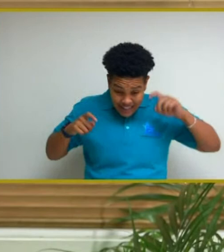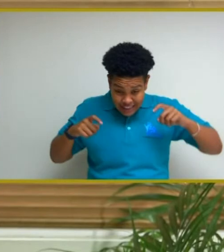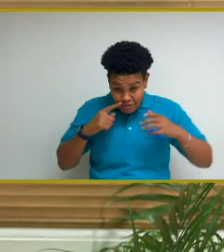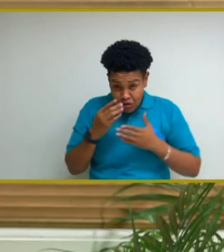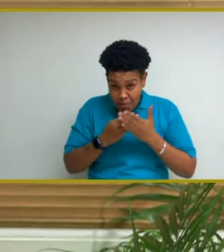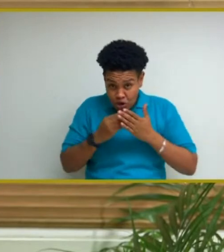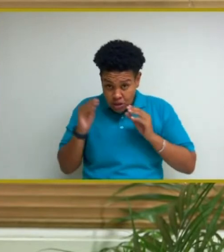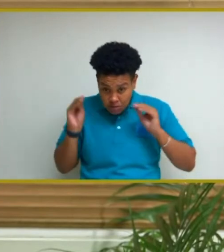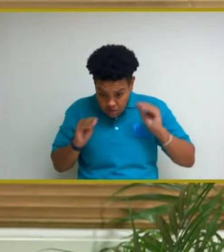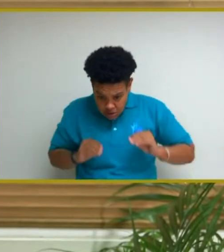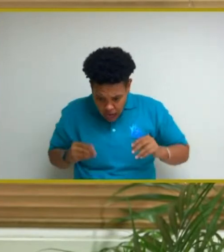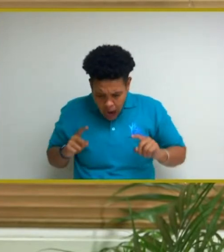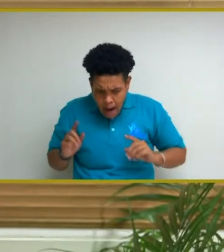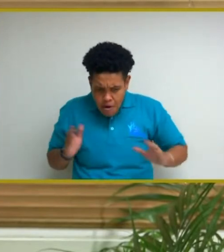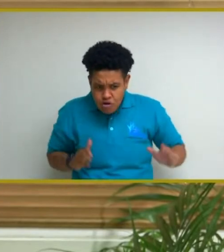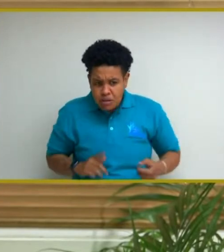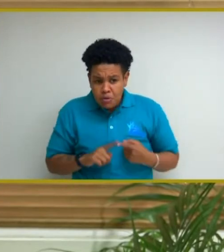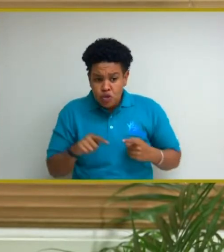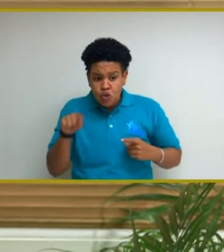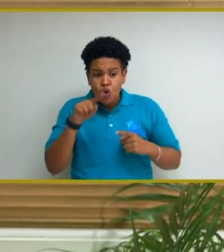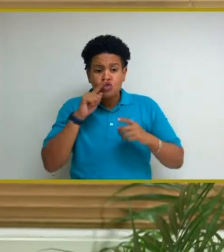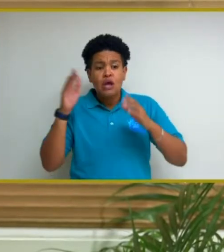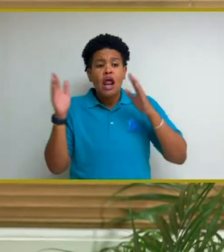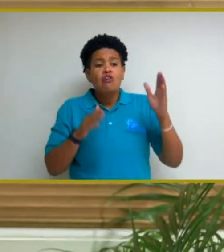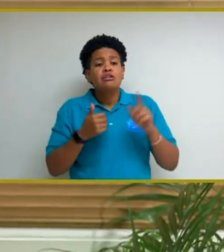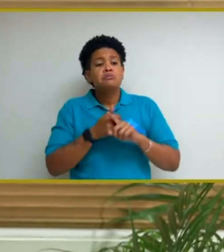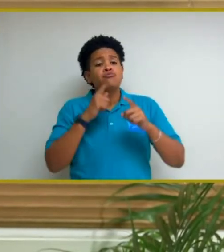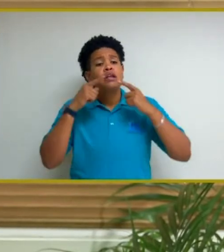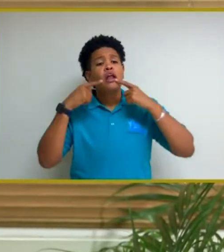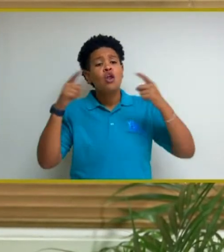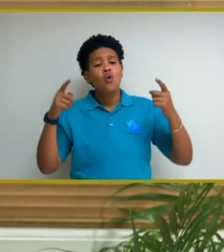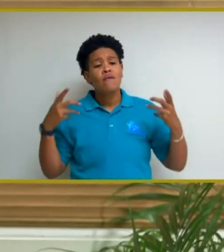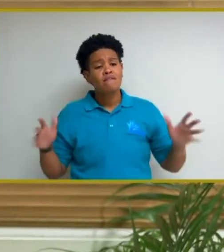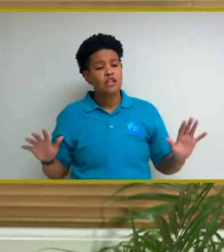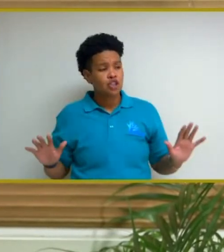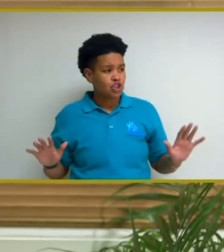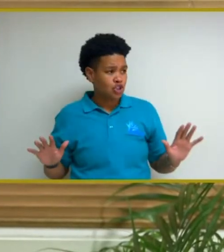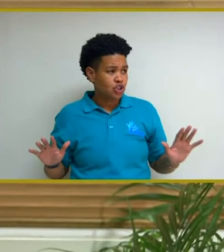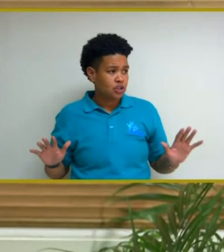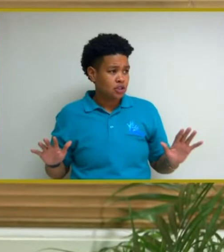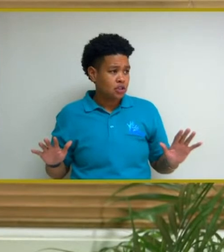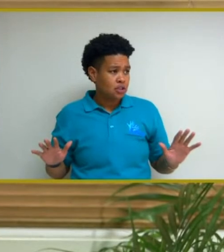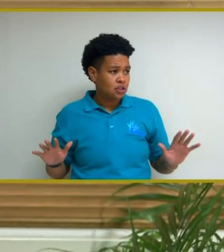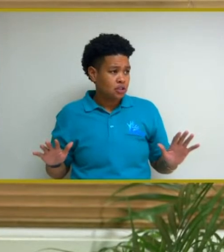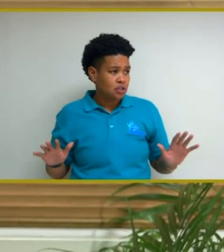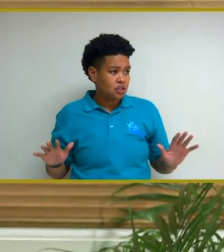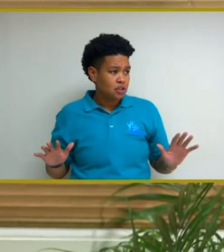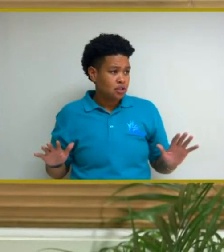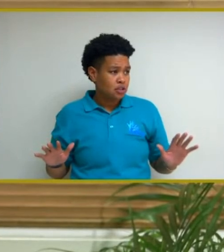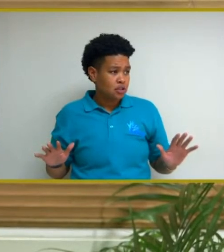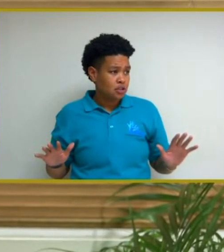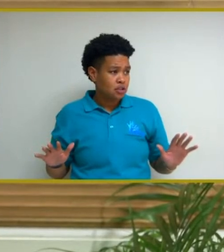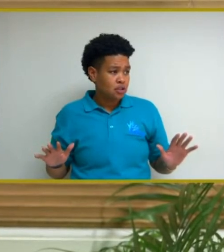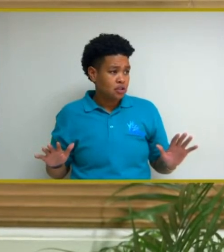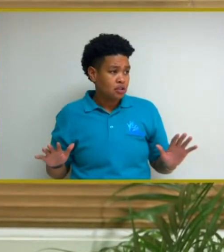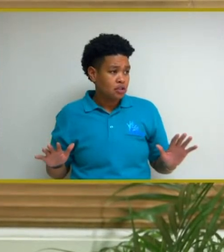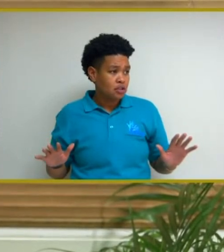budgetary arrangements, and indeed, those arrangements were announced. We have been guided by